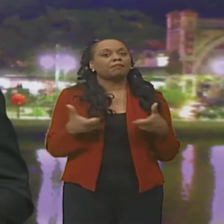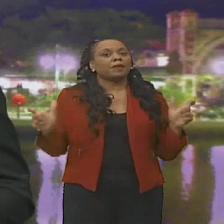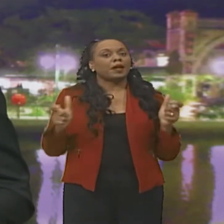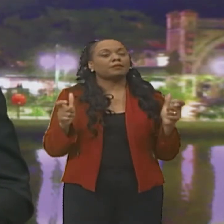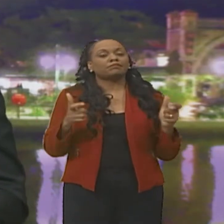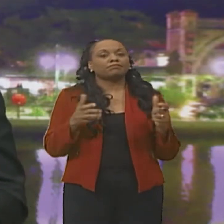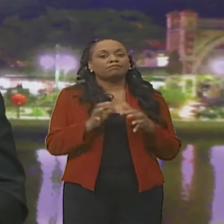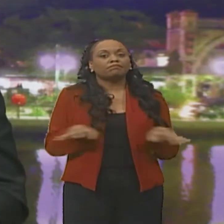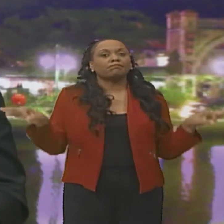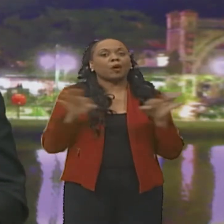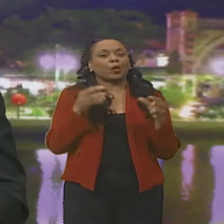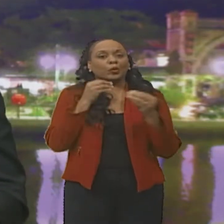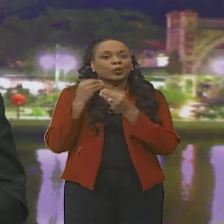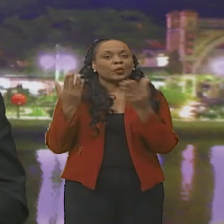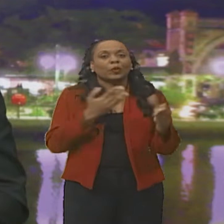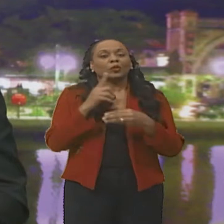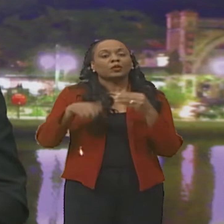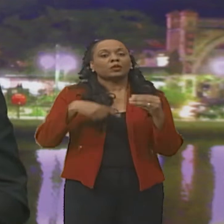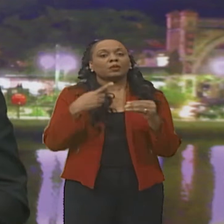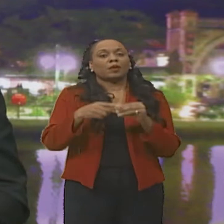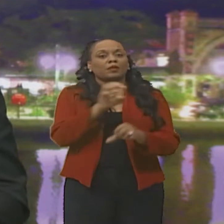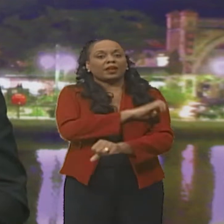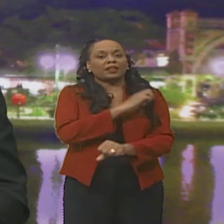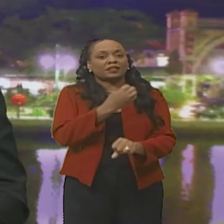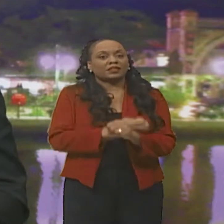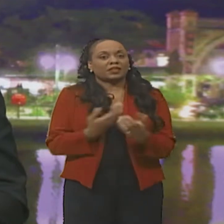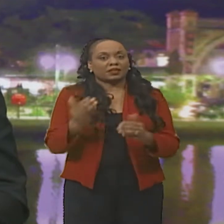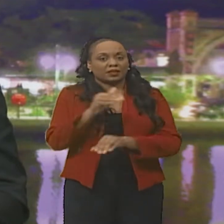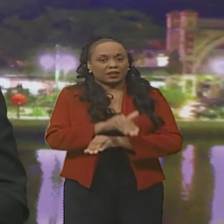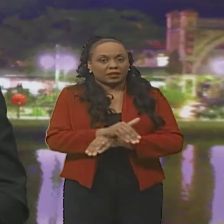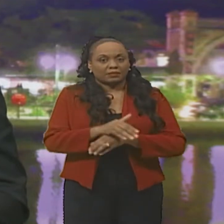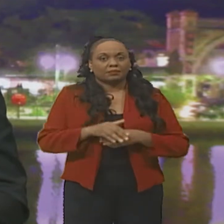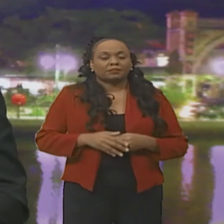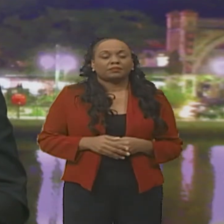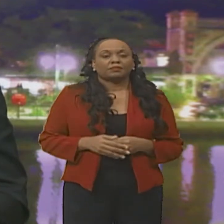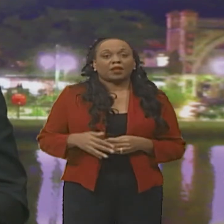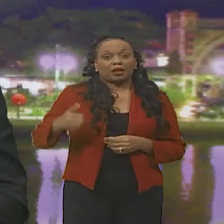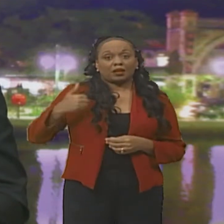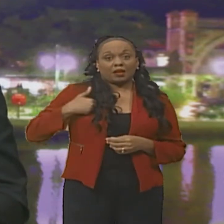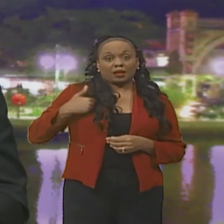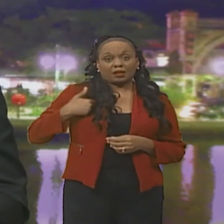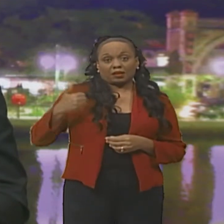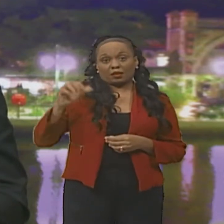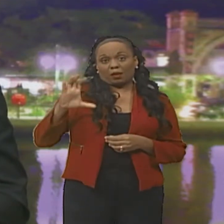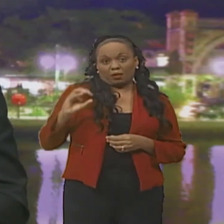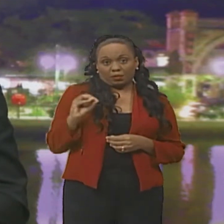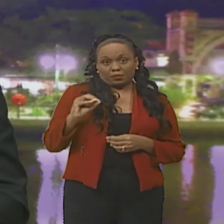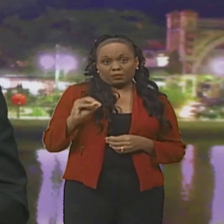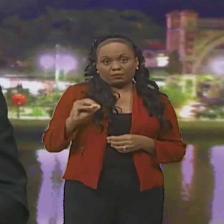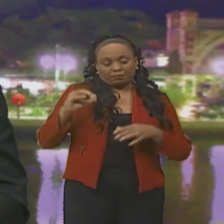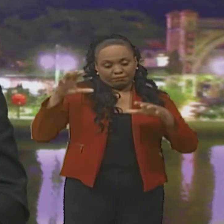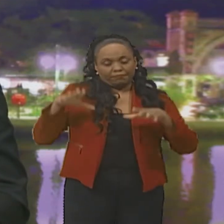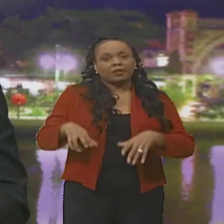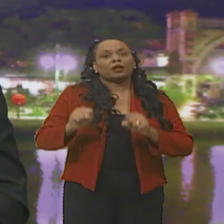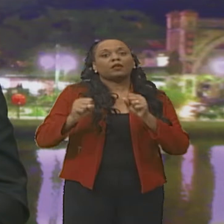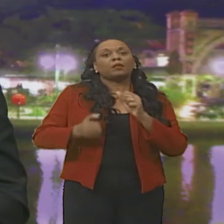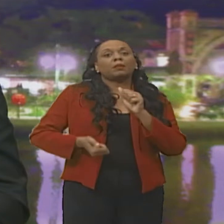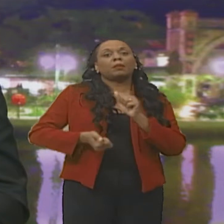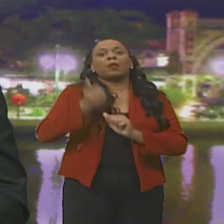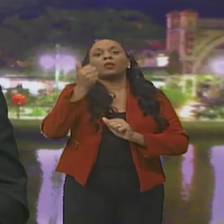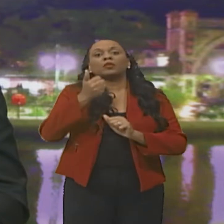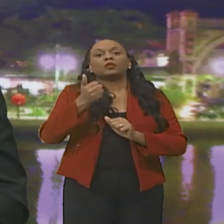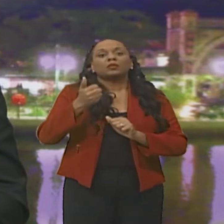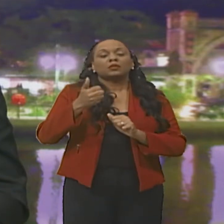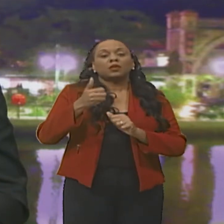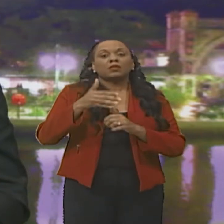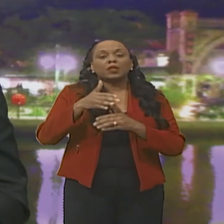development in the local and regional energy sector tonight. A Canadian-based company has acquired majority share interests of Sol Investments Limited, the parent